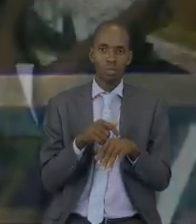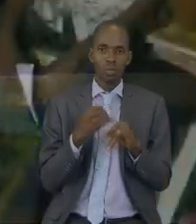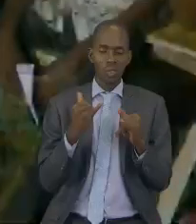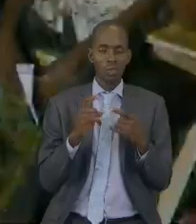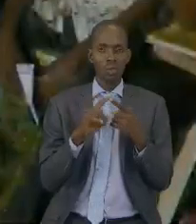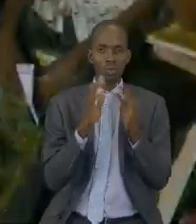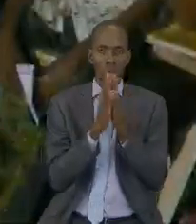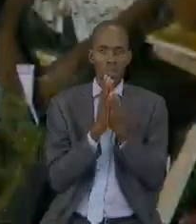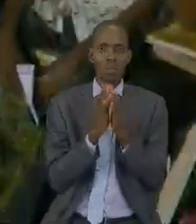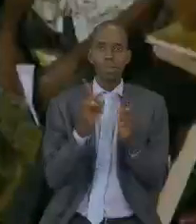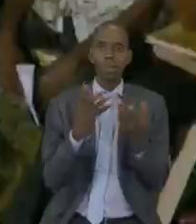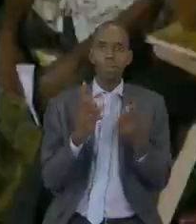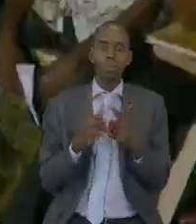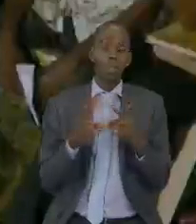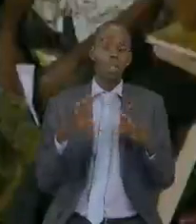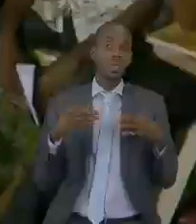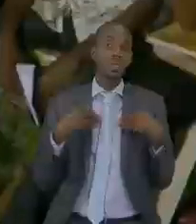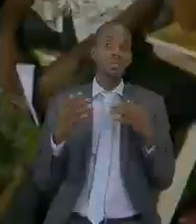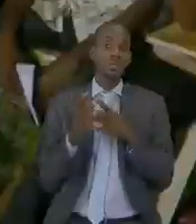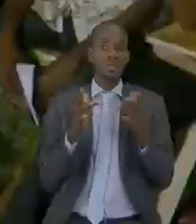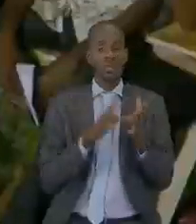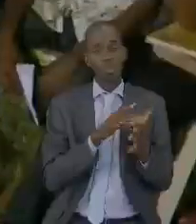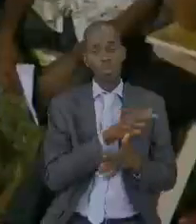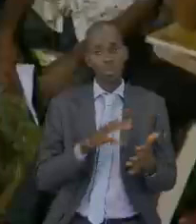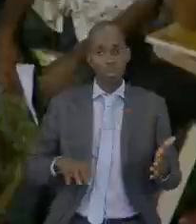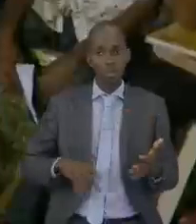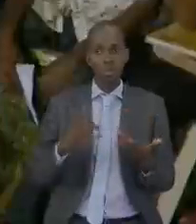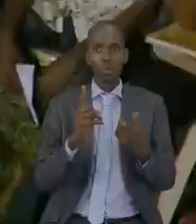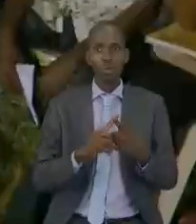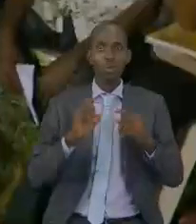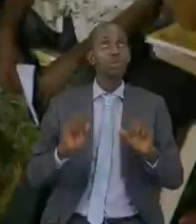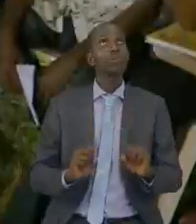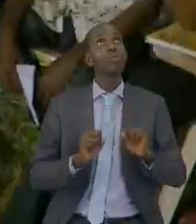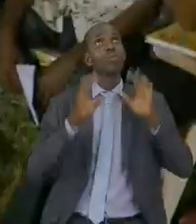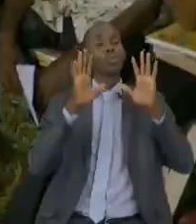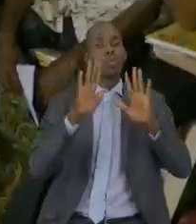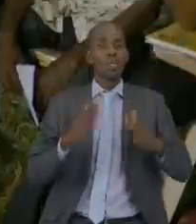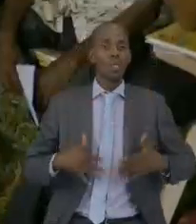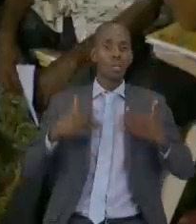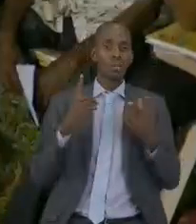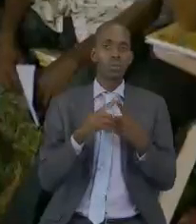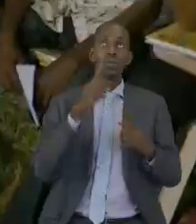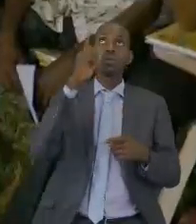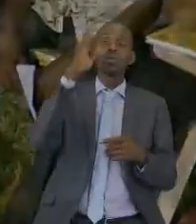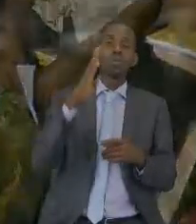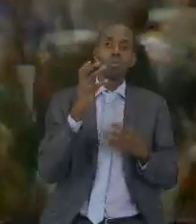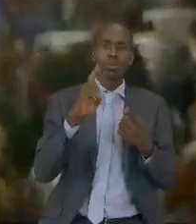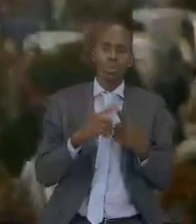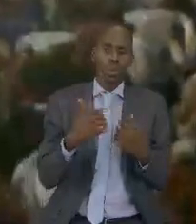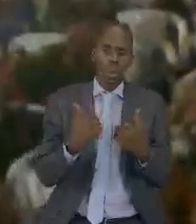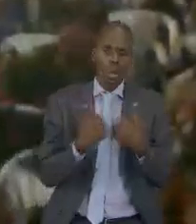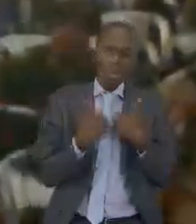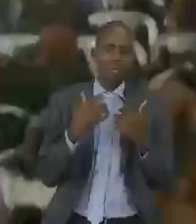to give your life to the Lord and experience that new life now,